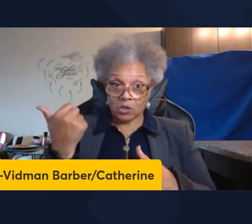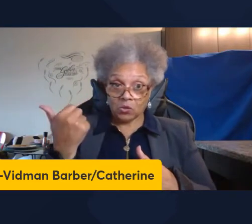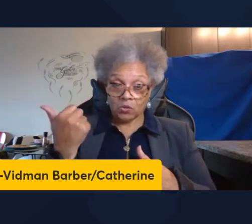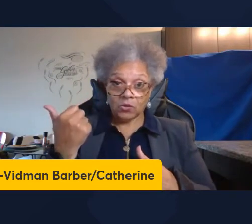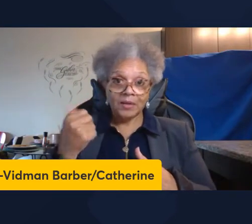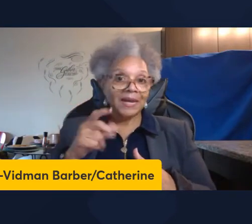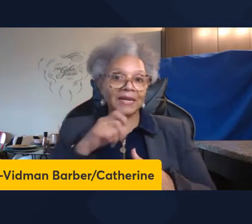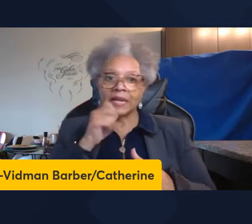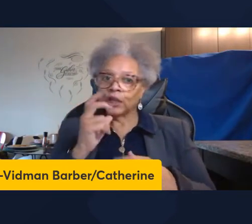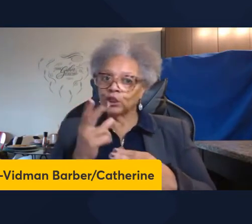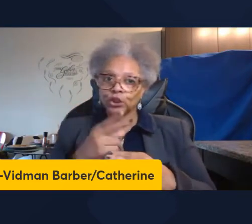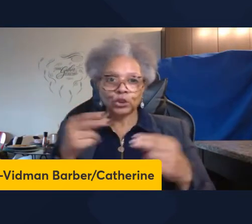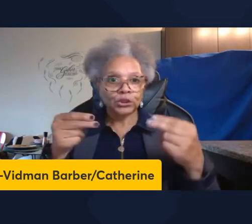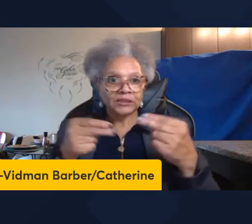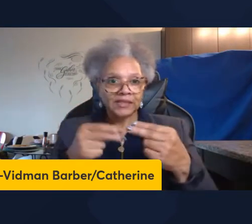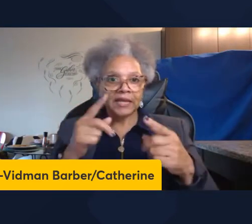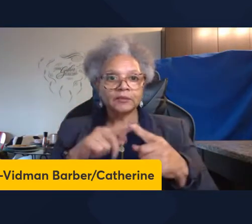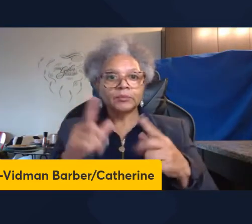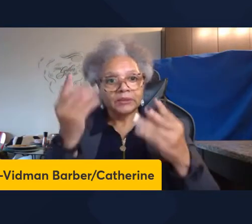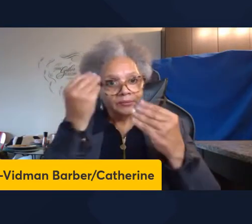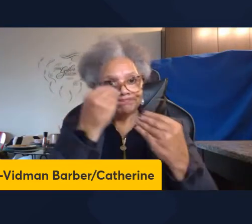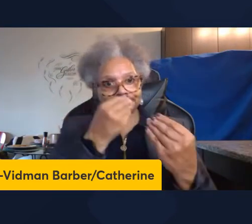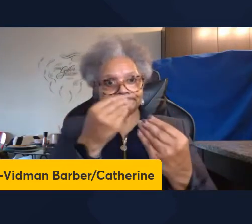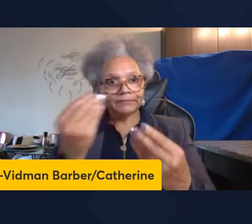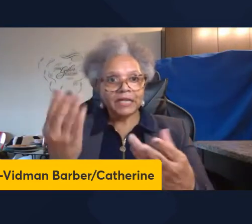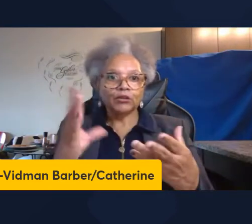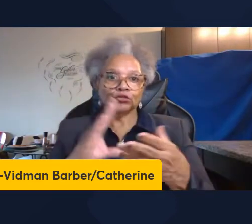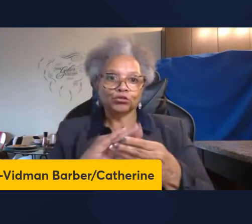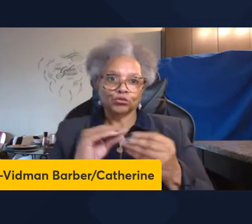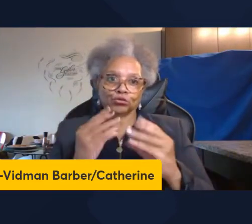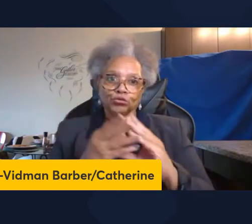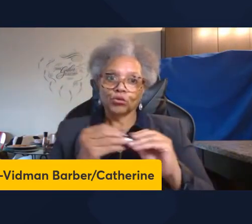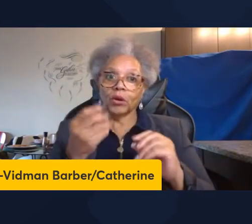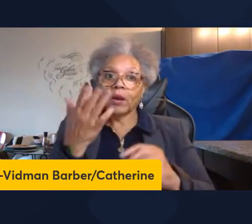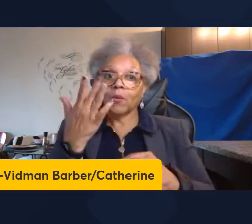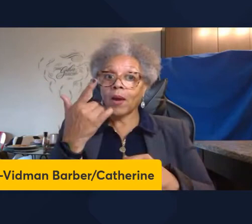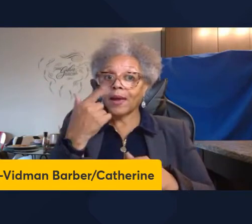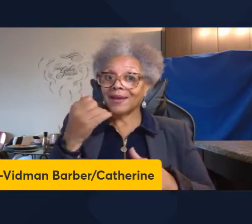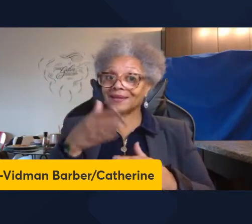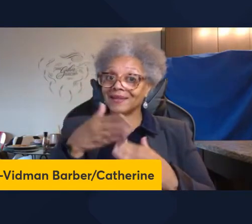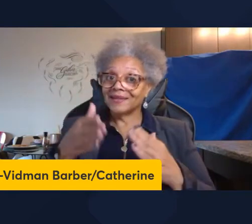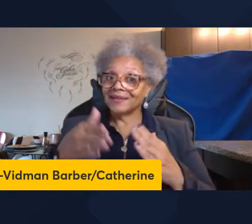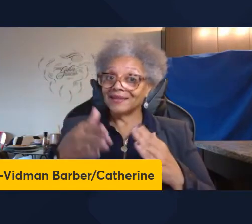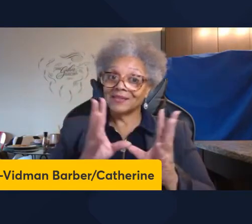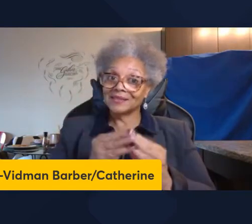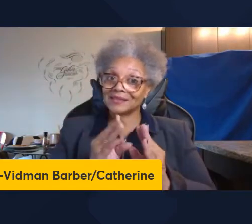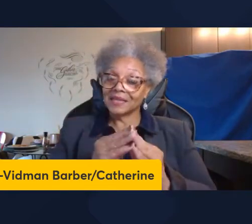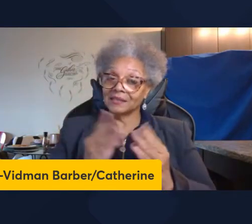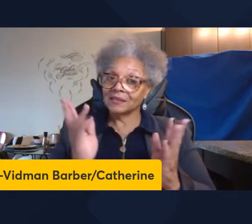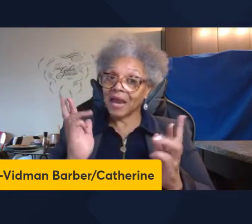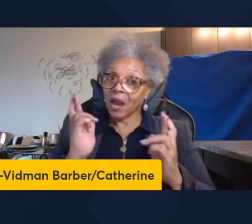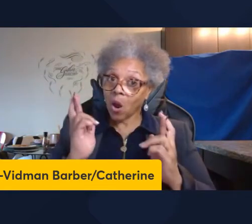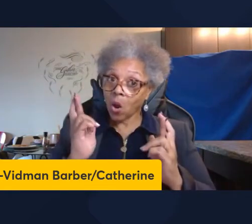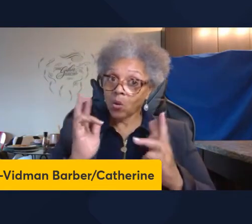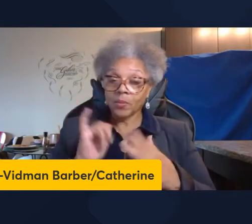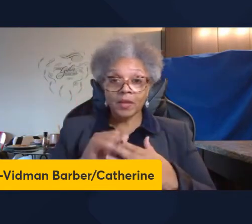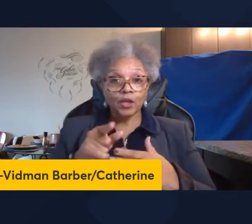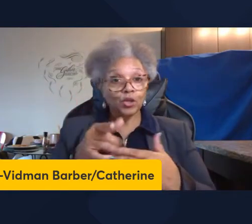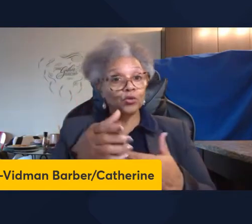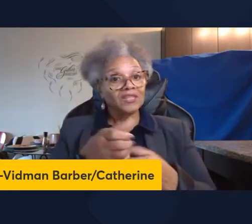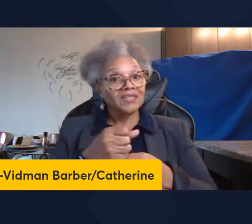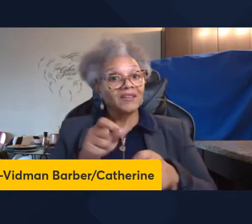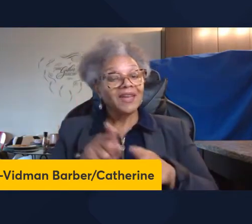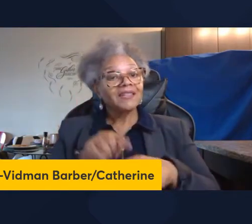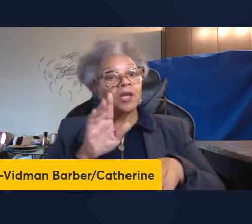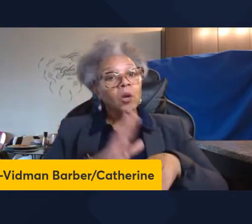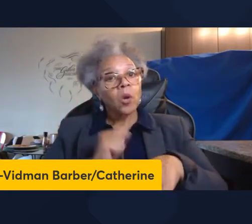use slides, but to tell my story. Because at the end of this session, what I'm hoping is that you receive it as a call to